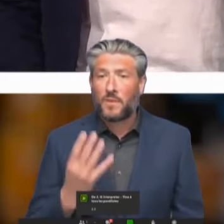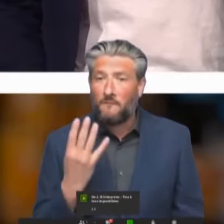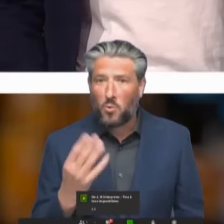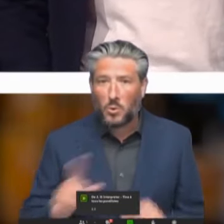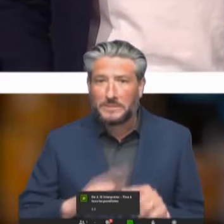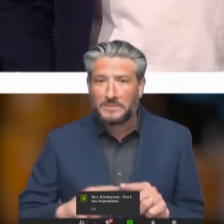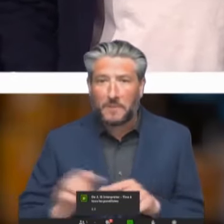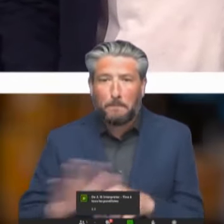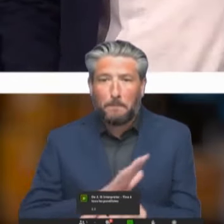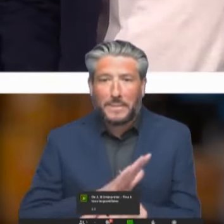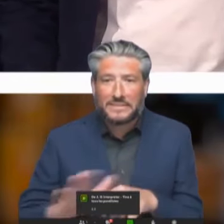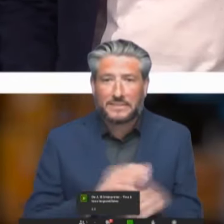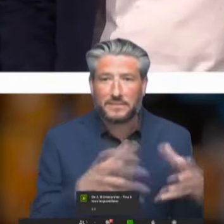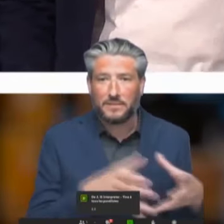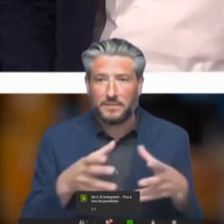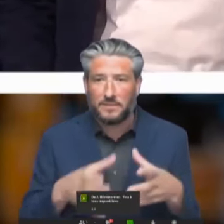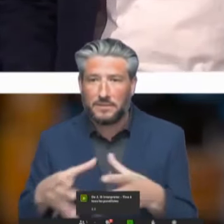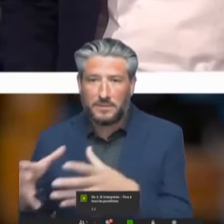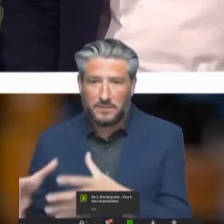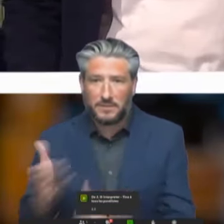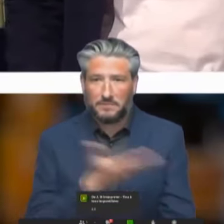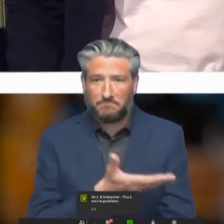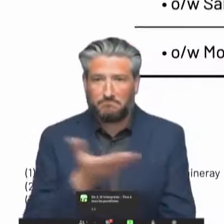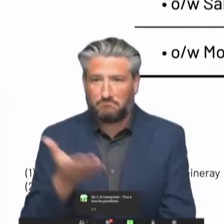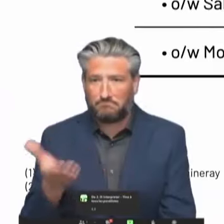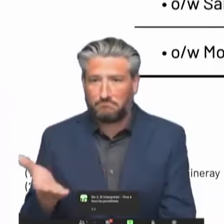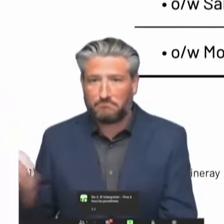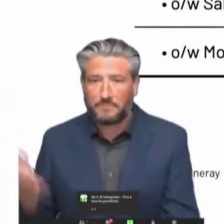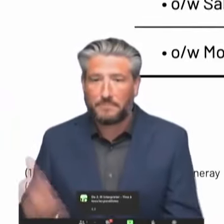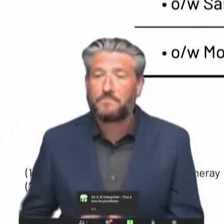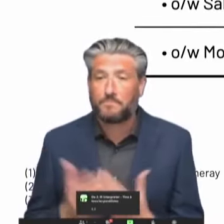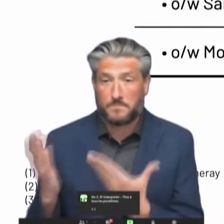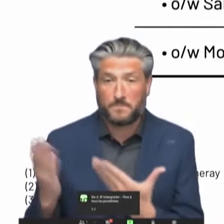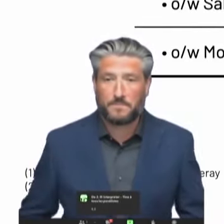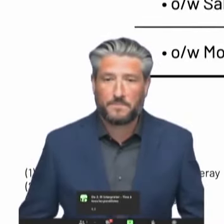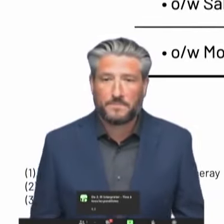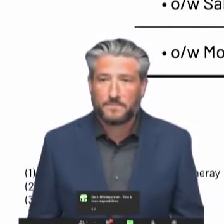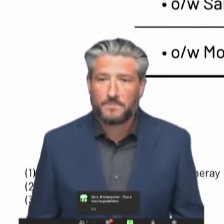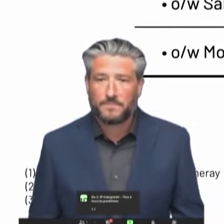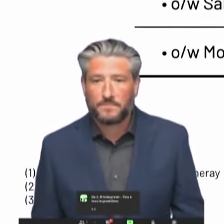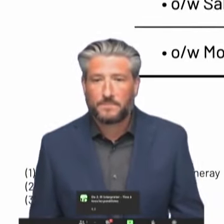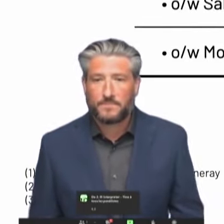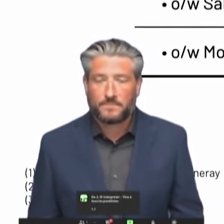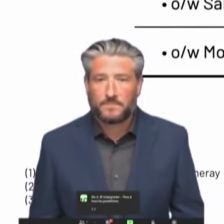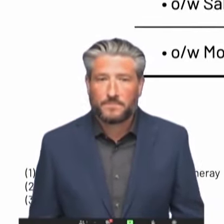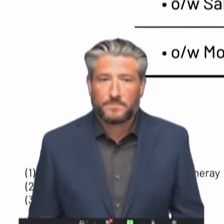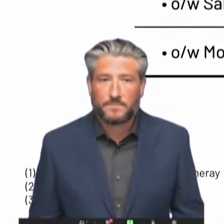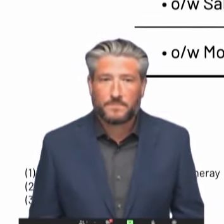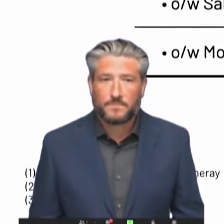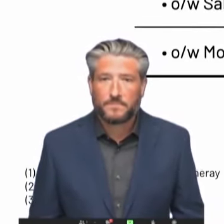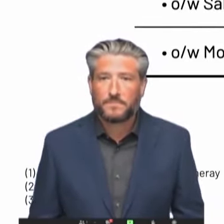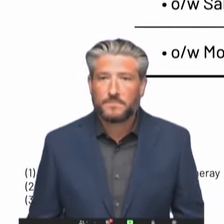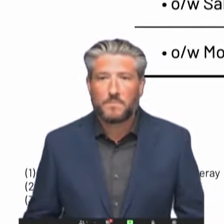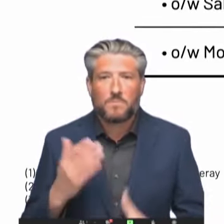Sales for the automotive division, excluding AvtoVAZ, came to 37.7 billion euros, down